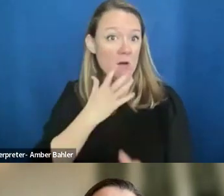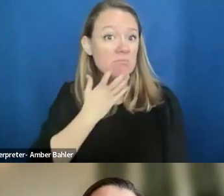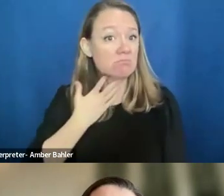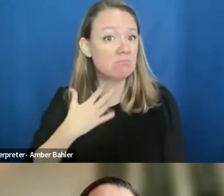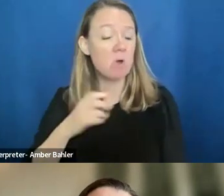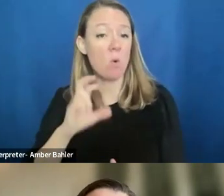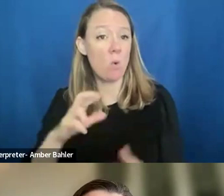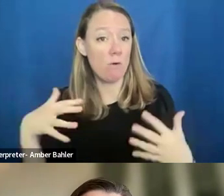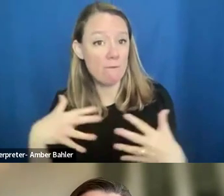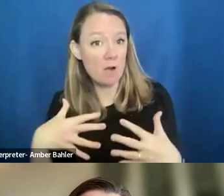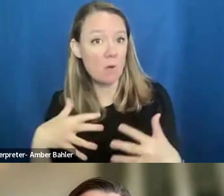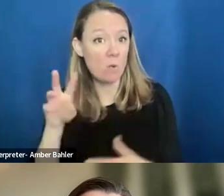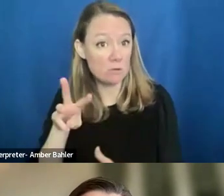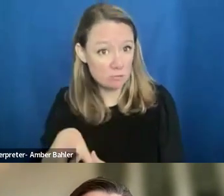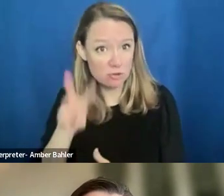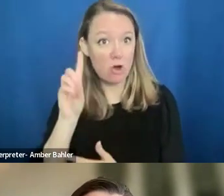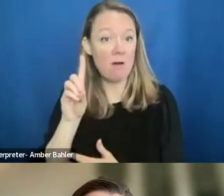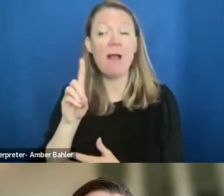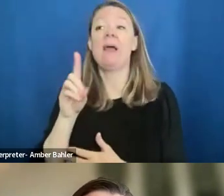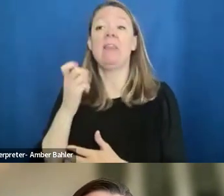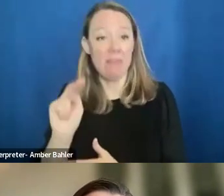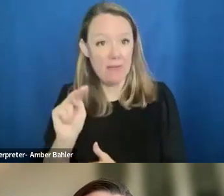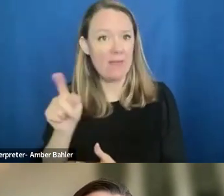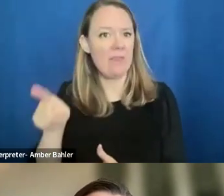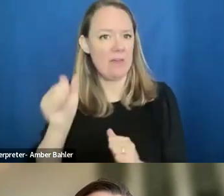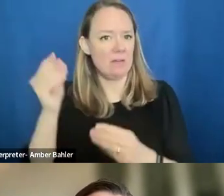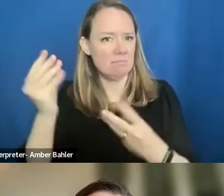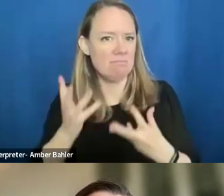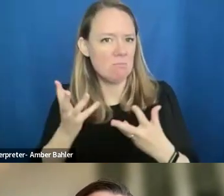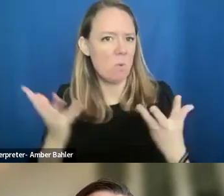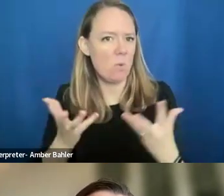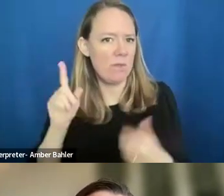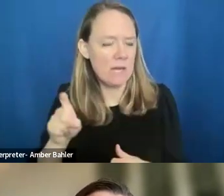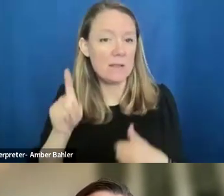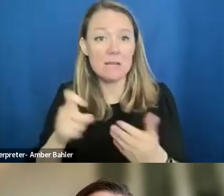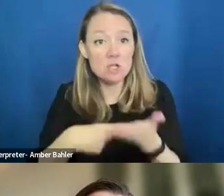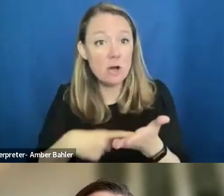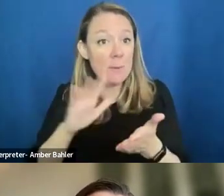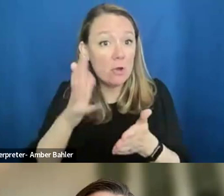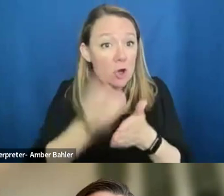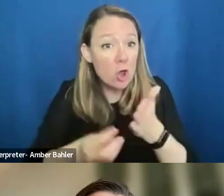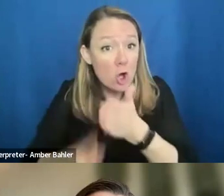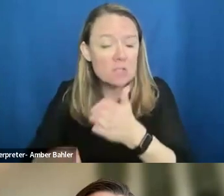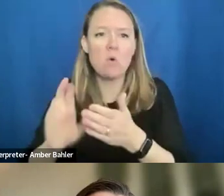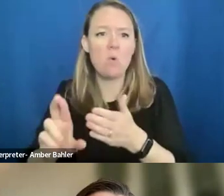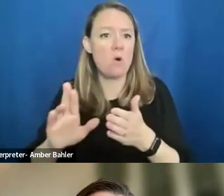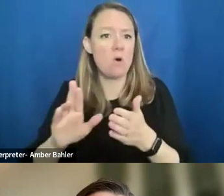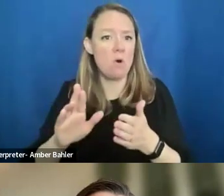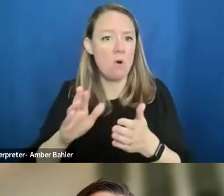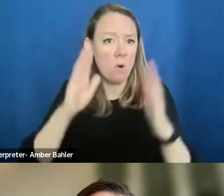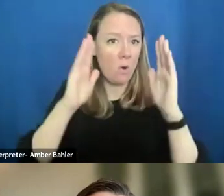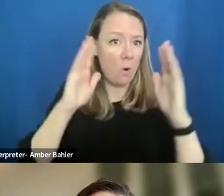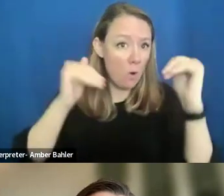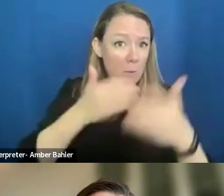they need. Is it that they need to talk about that loss? Is it they need to talk about their hopelessness? Is it they need housing, right? When people are in